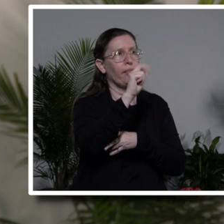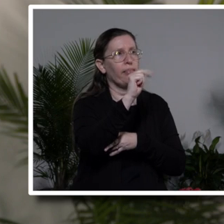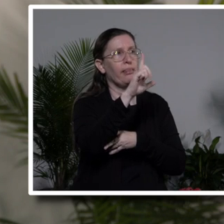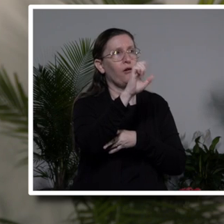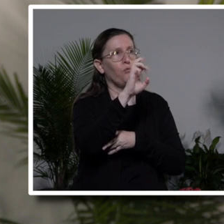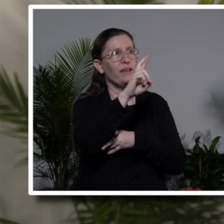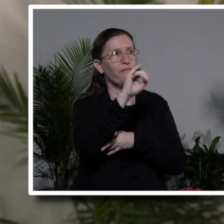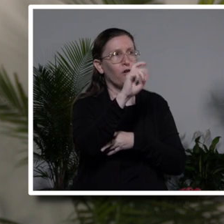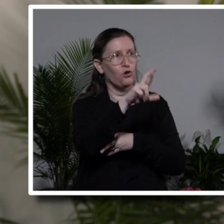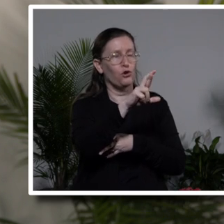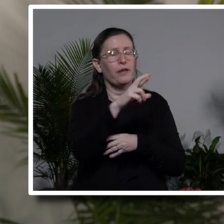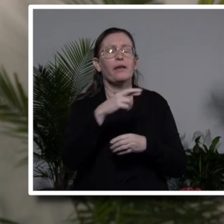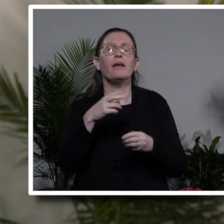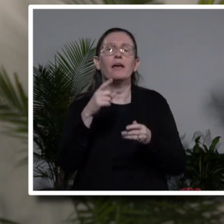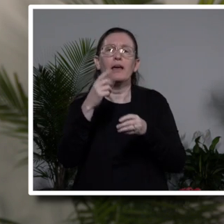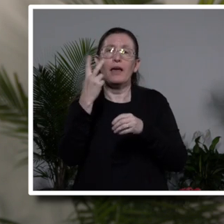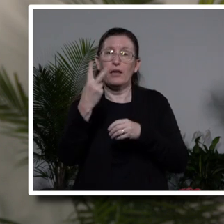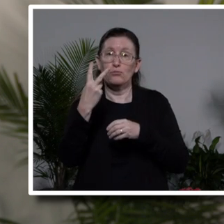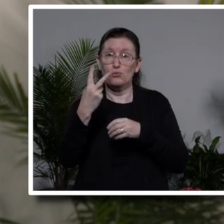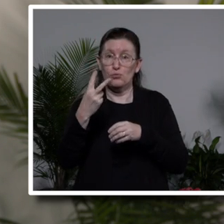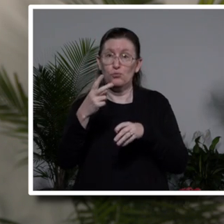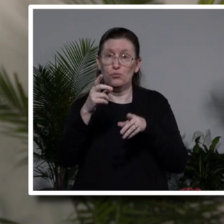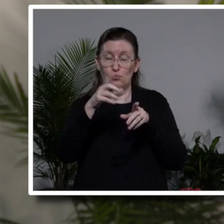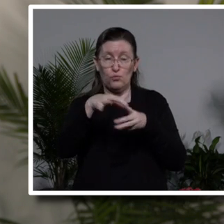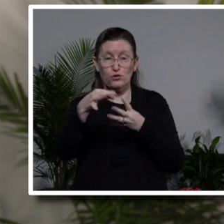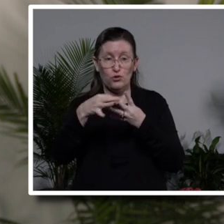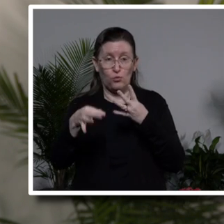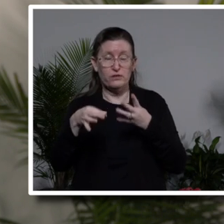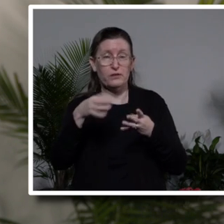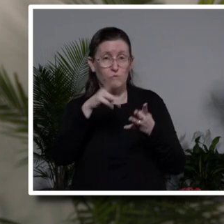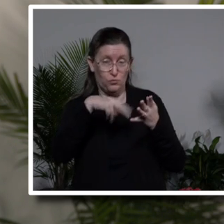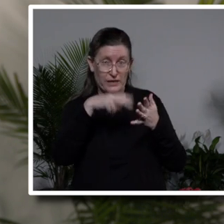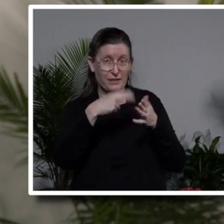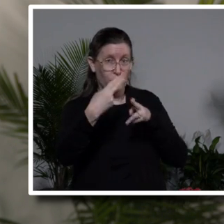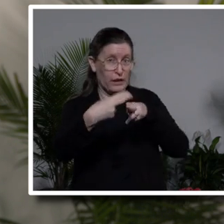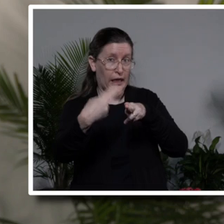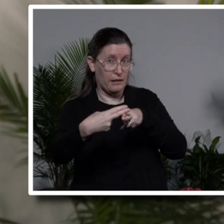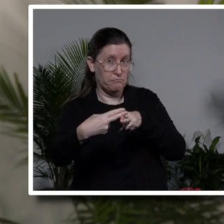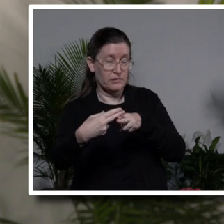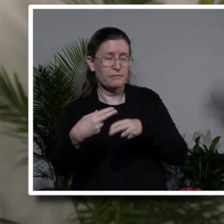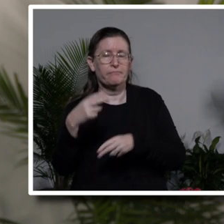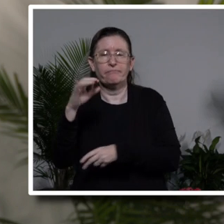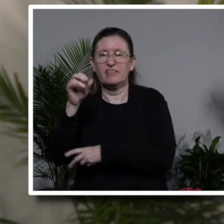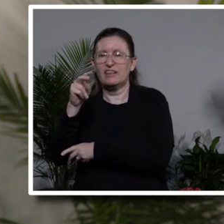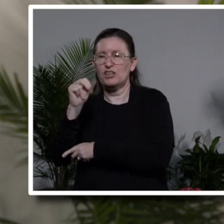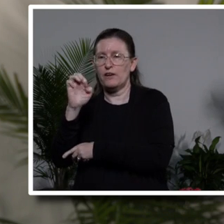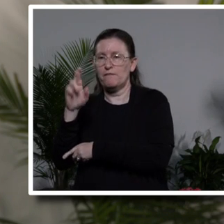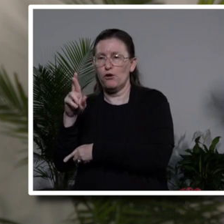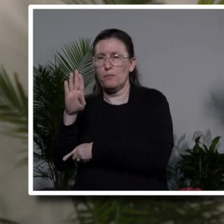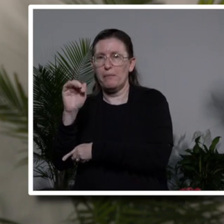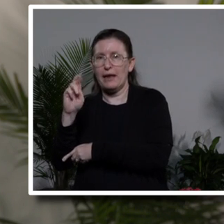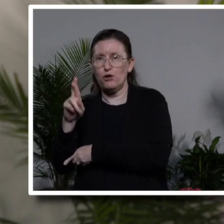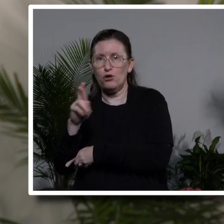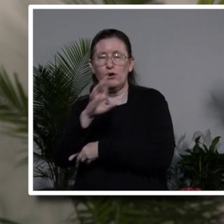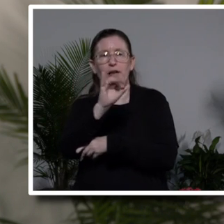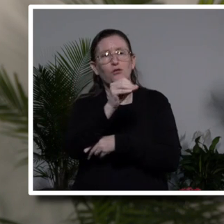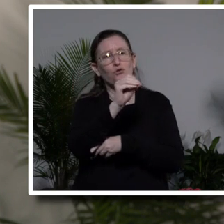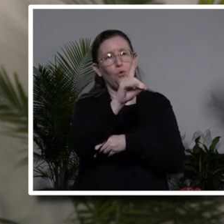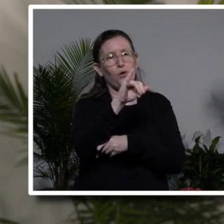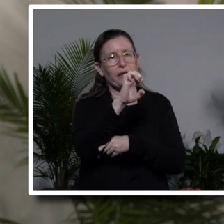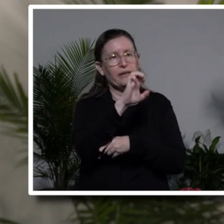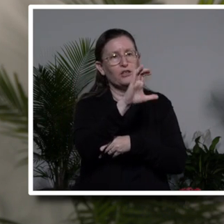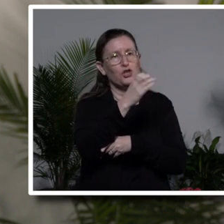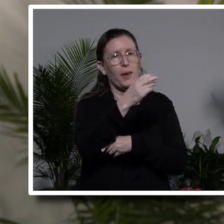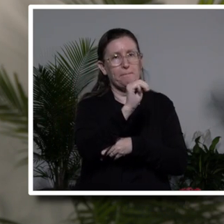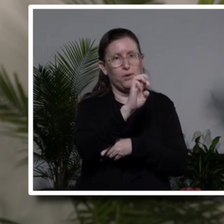to participate by reading each student's name as the diploma is conferred, they are Jennifer Banneker and Jody Chambers.